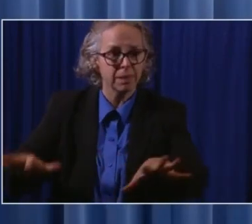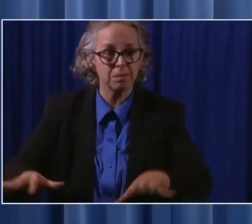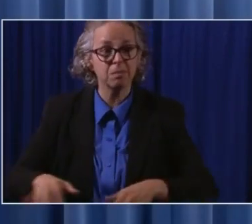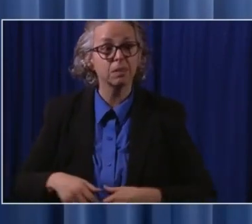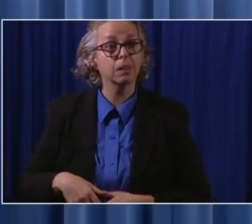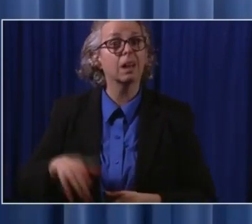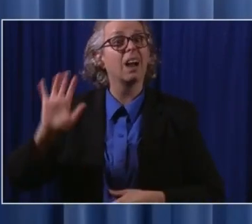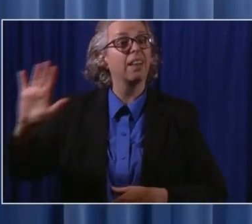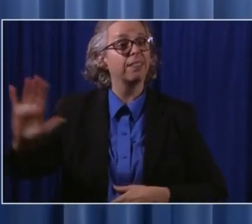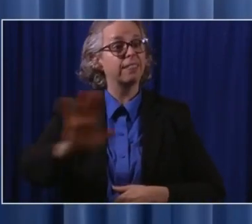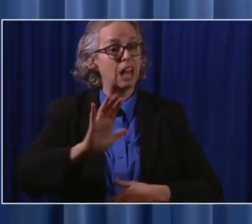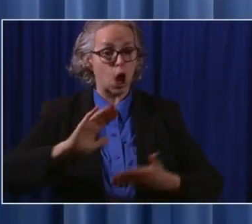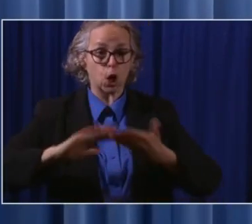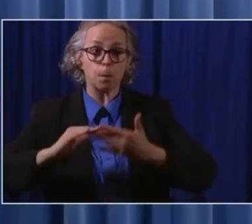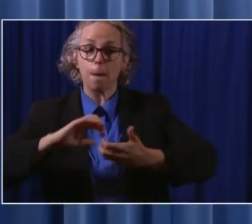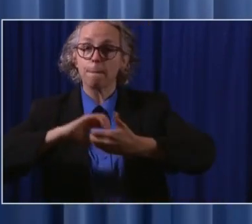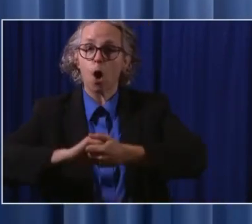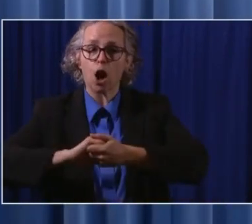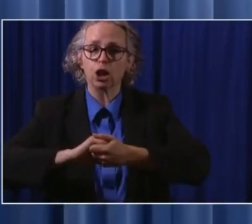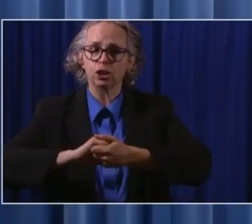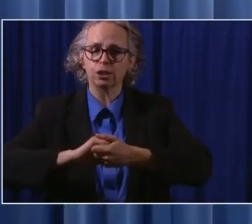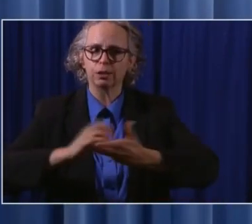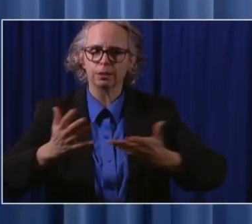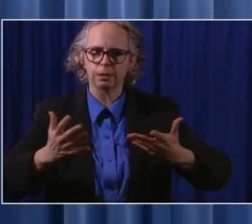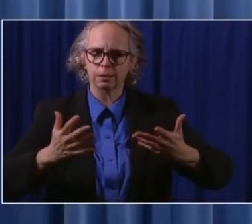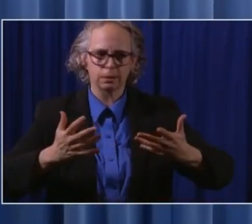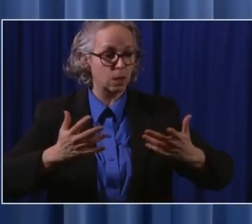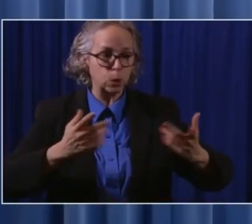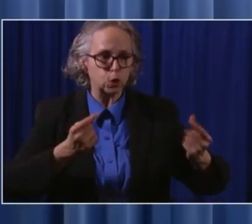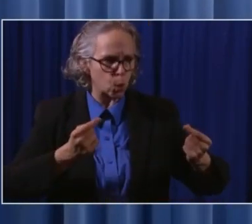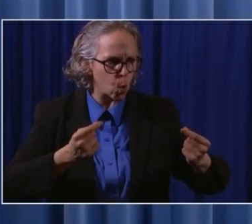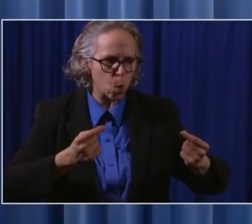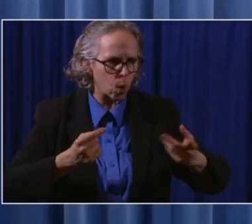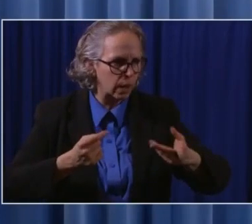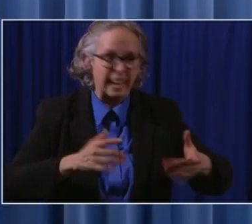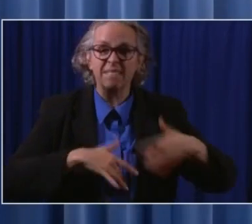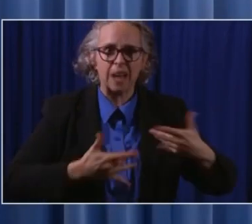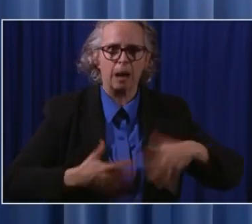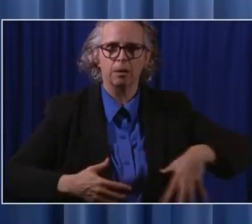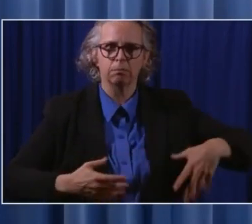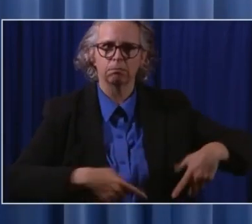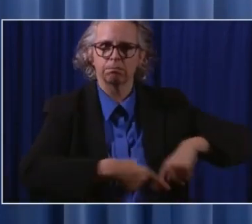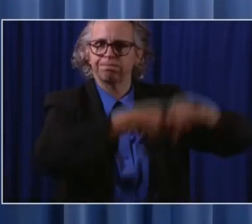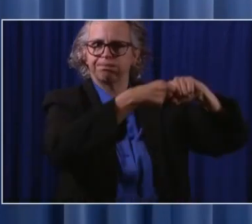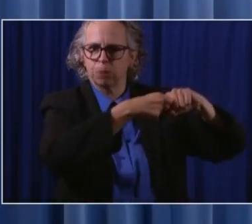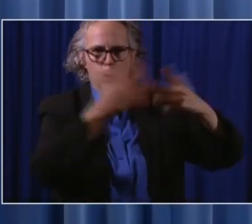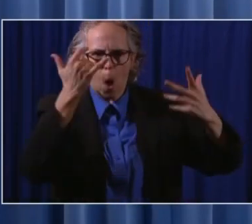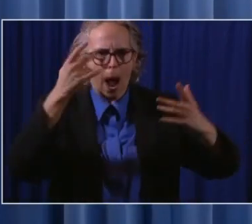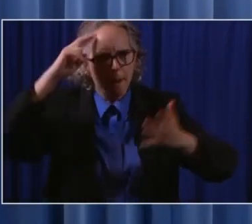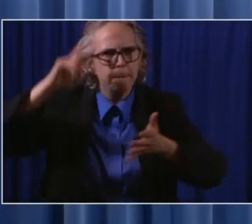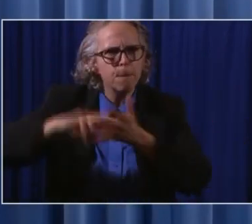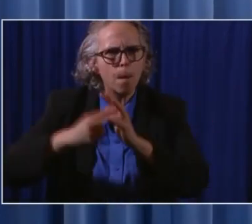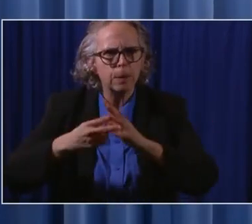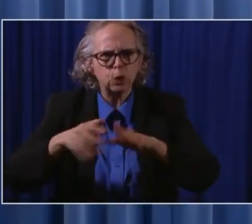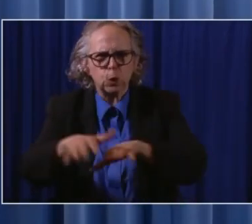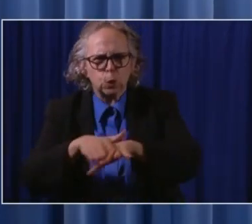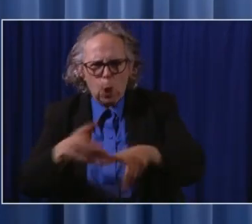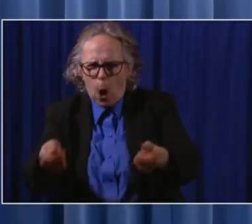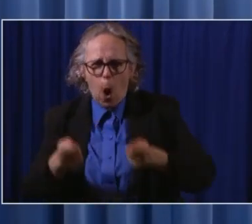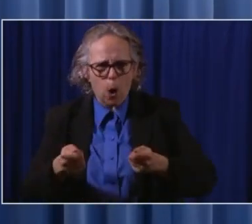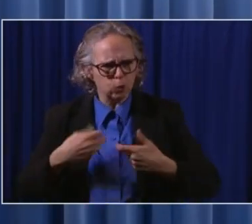activities, stopped activities and events to help slow the spread. So again, shout out to Defiance County and Delaware County and the other